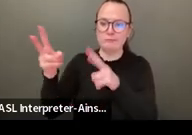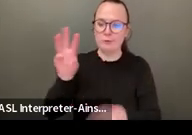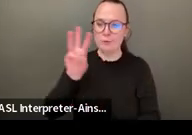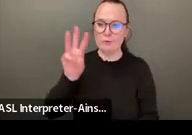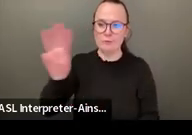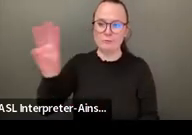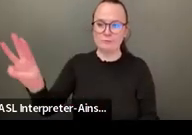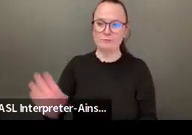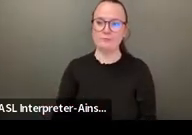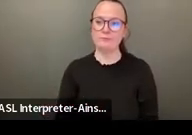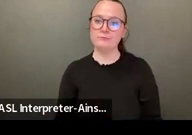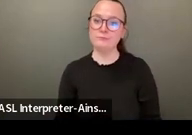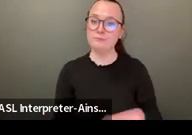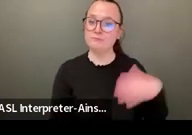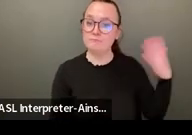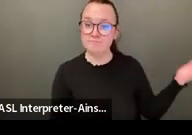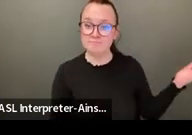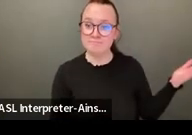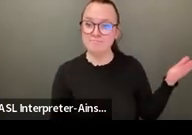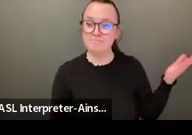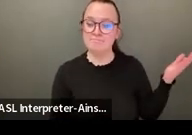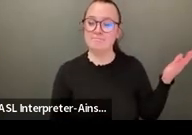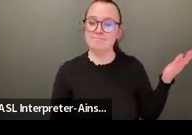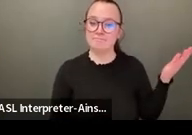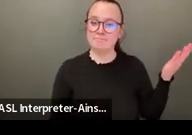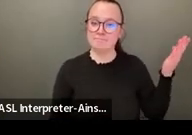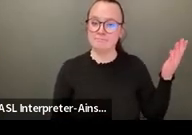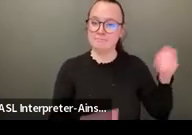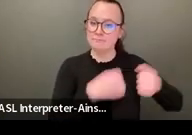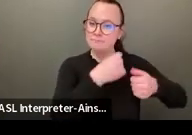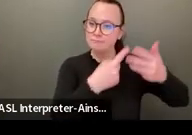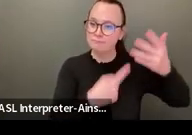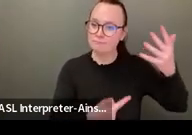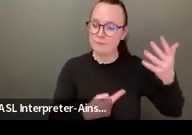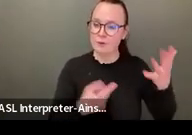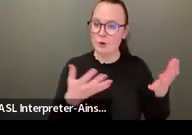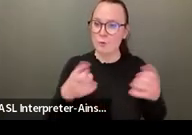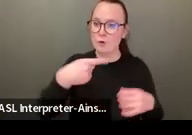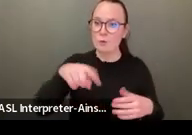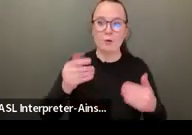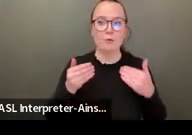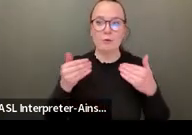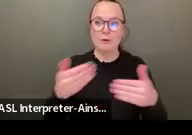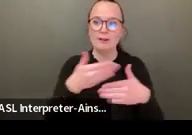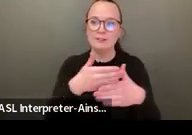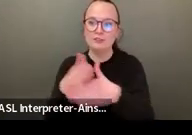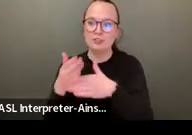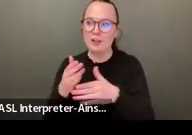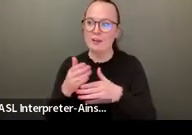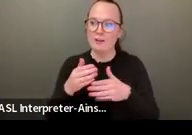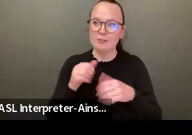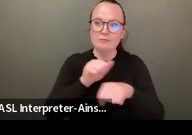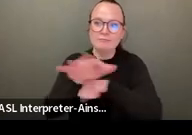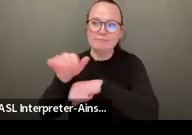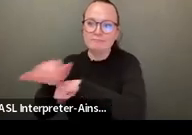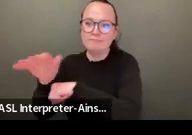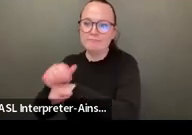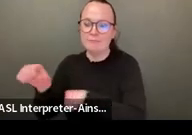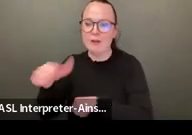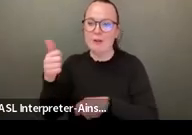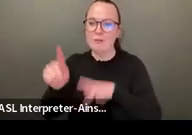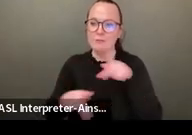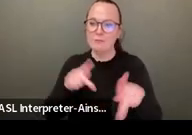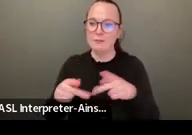These are the ones that we would love to have you share with others. So we have a couple that are geared more